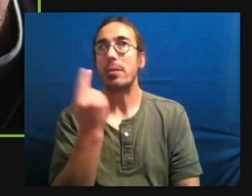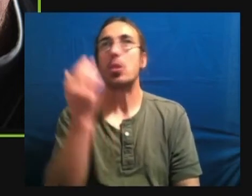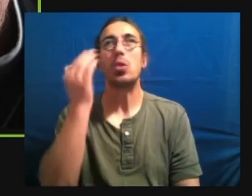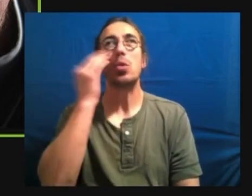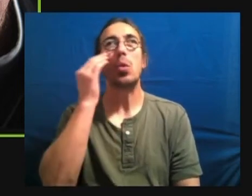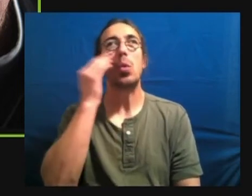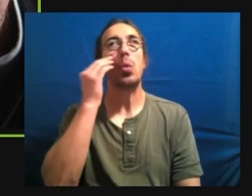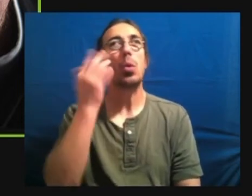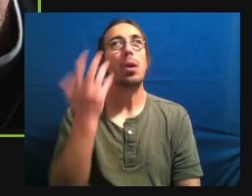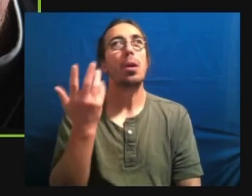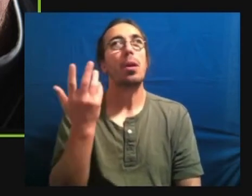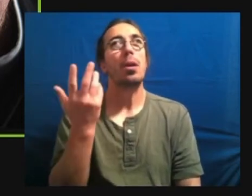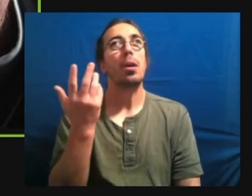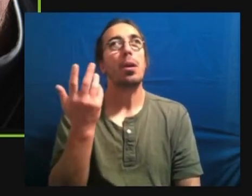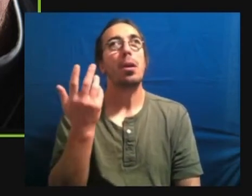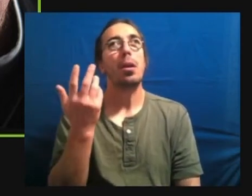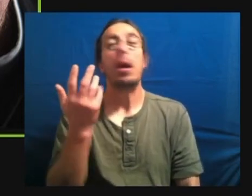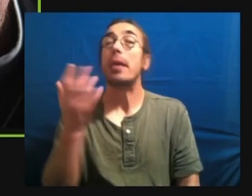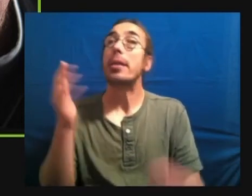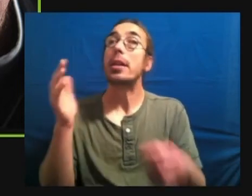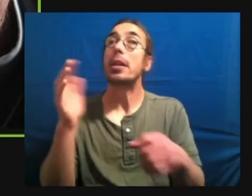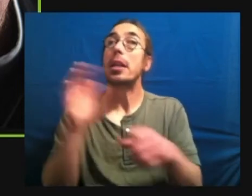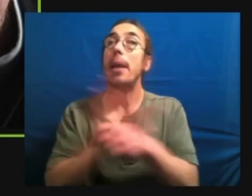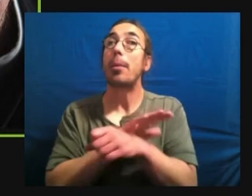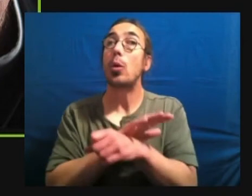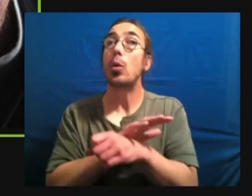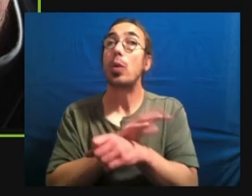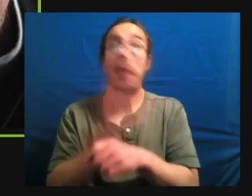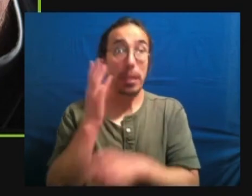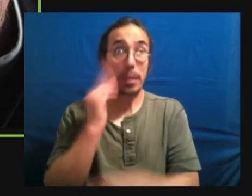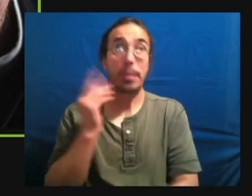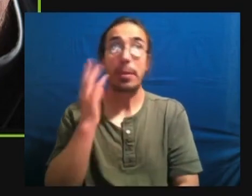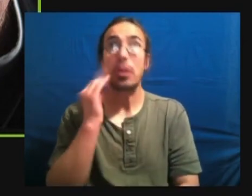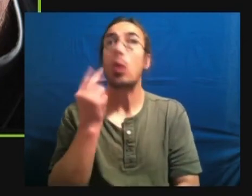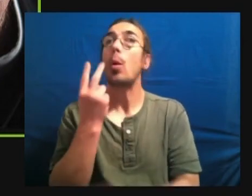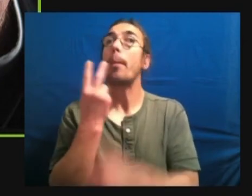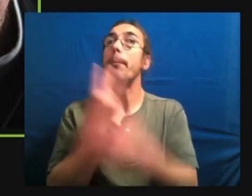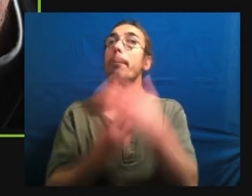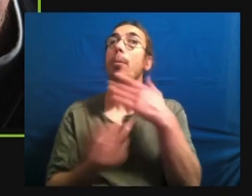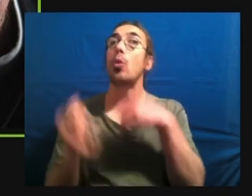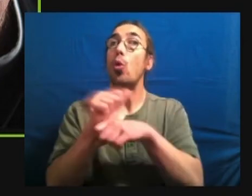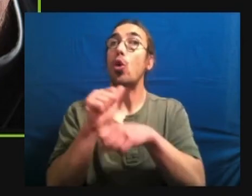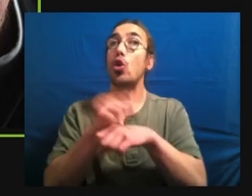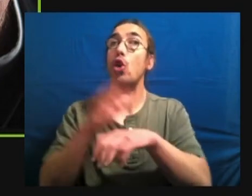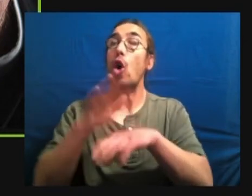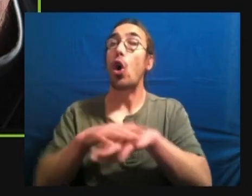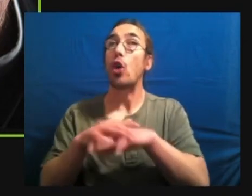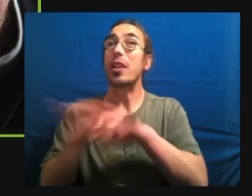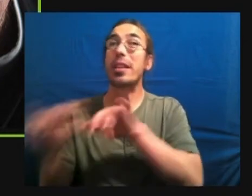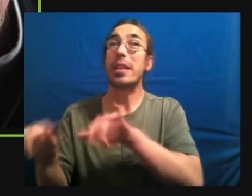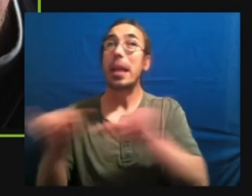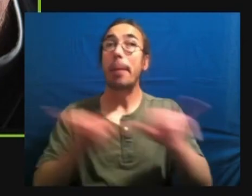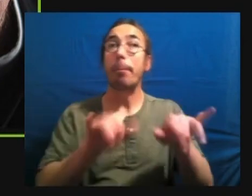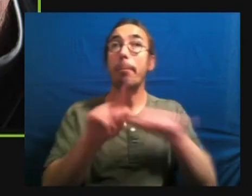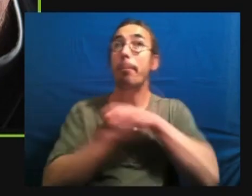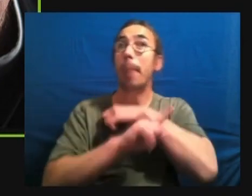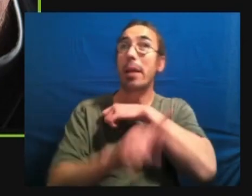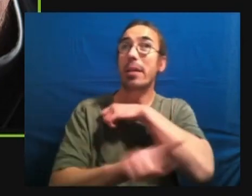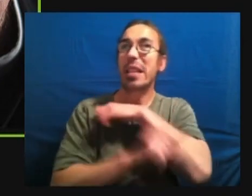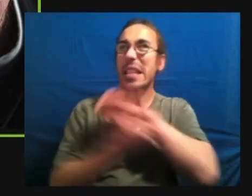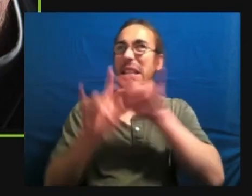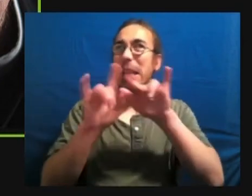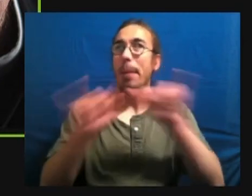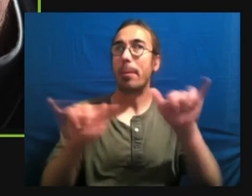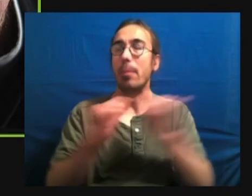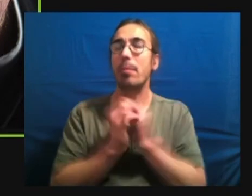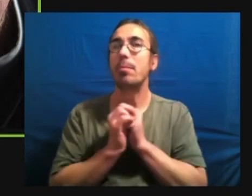as a completely joint venture where we're both working on the same task at the same time. We have to break things